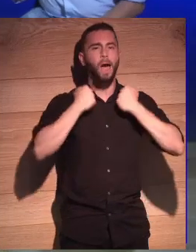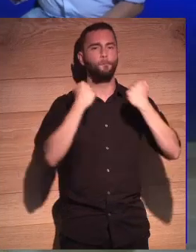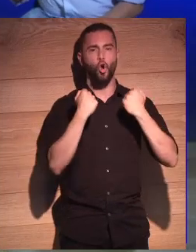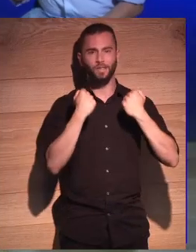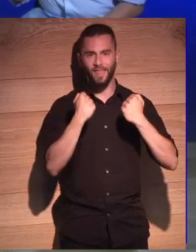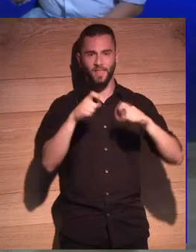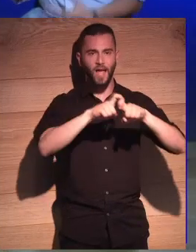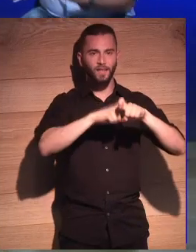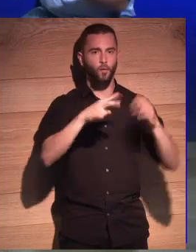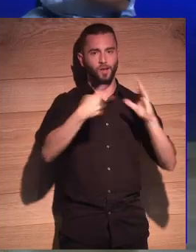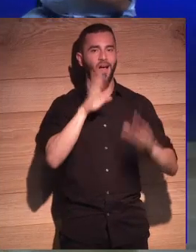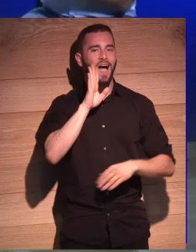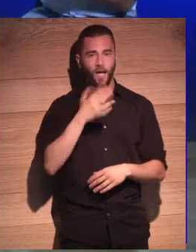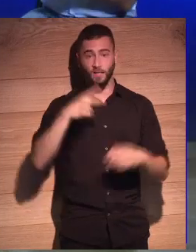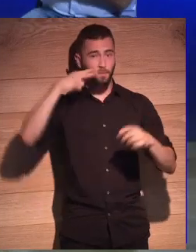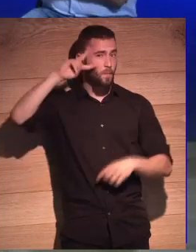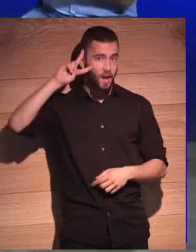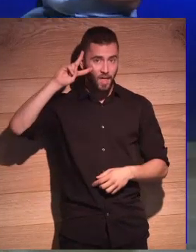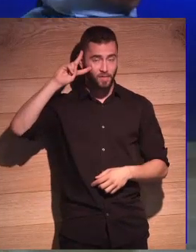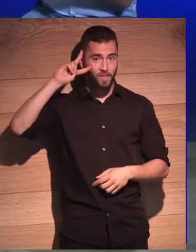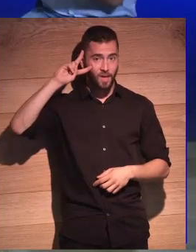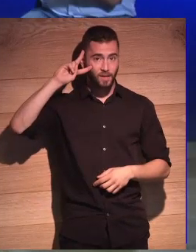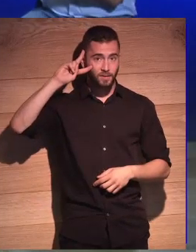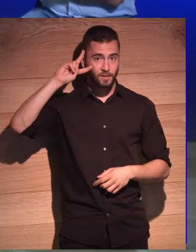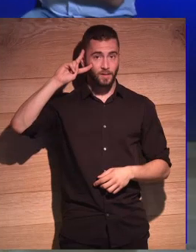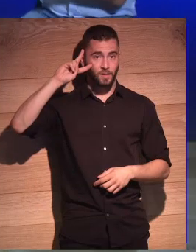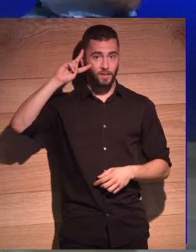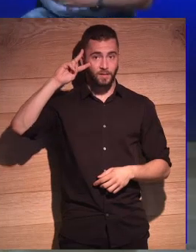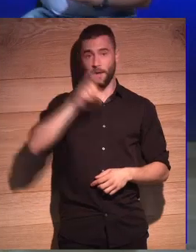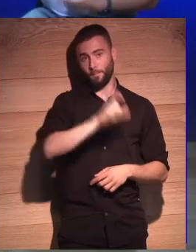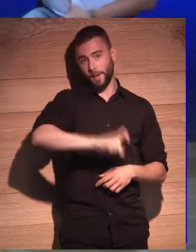an example of how powerful this technology and experiences are.